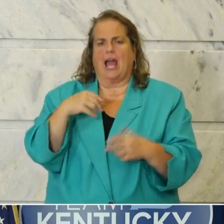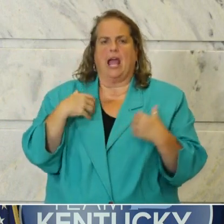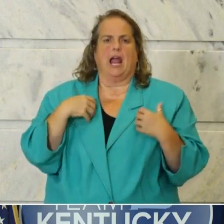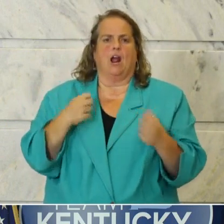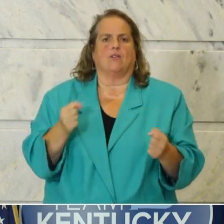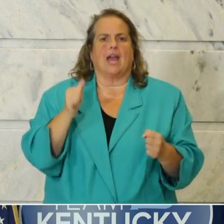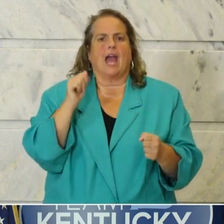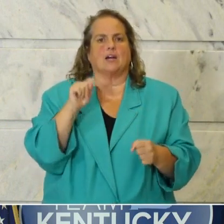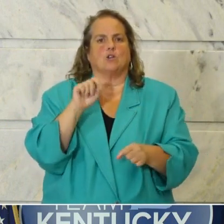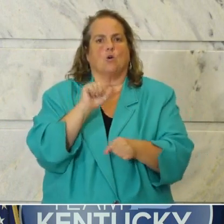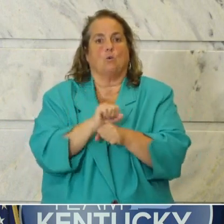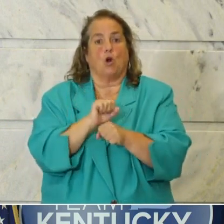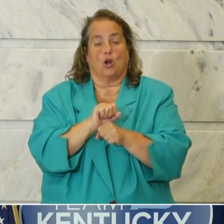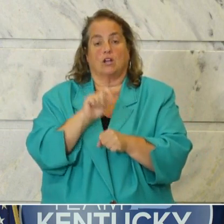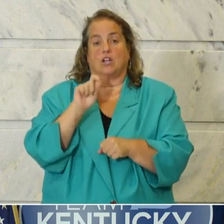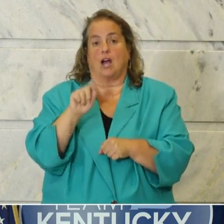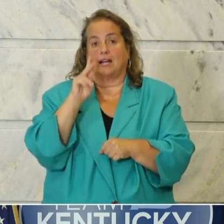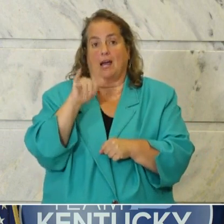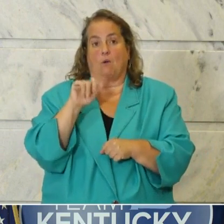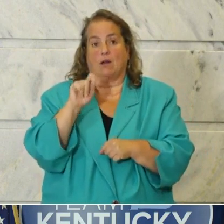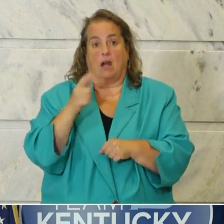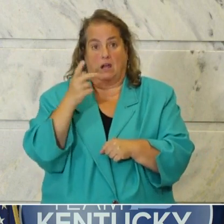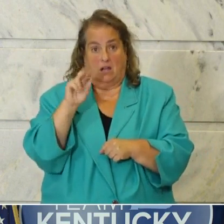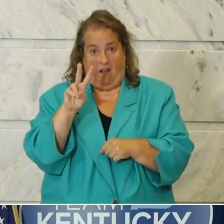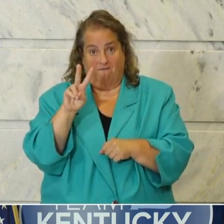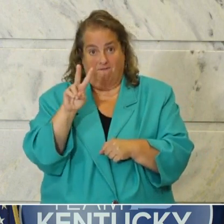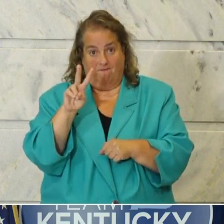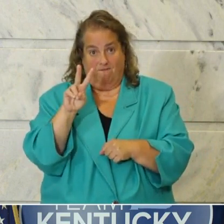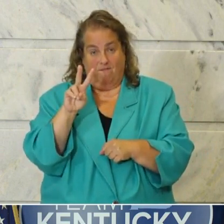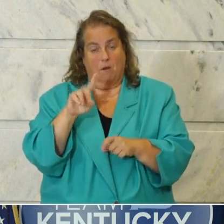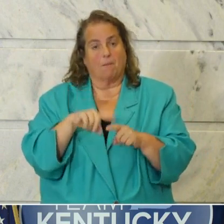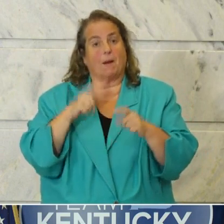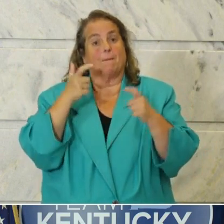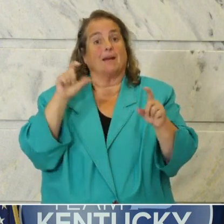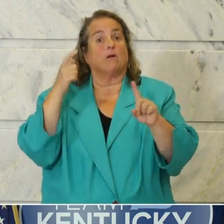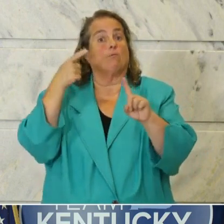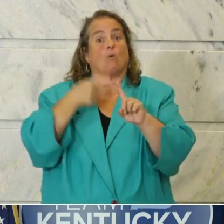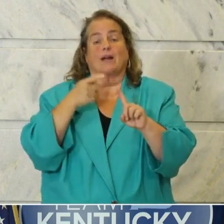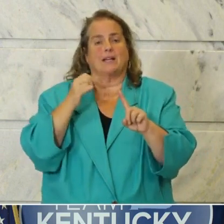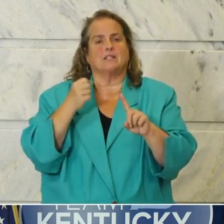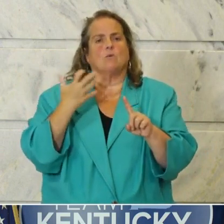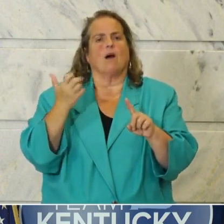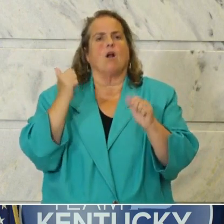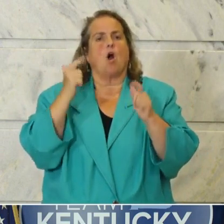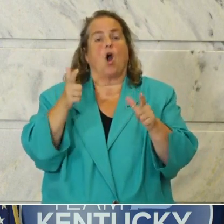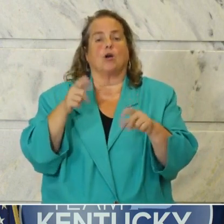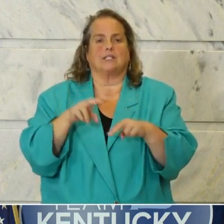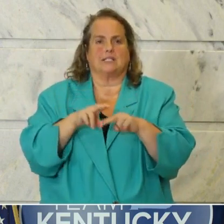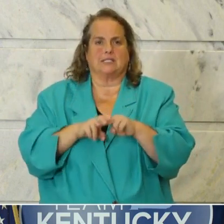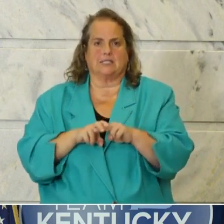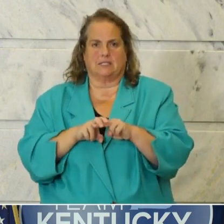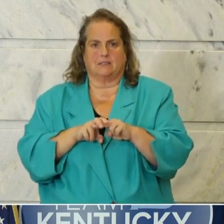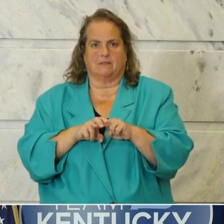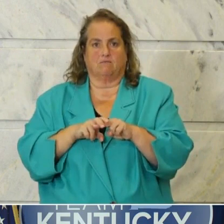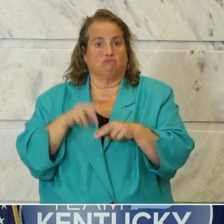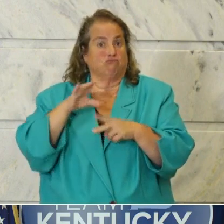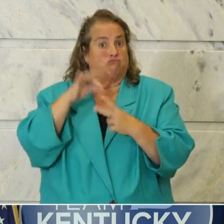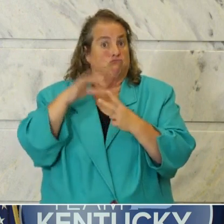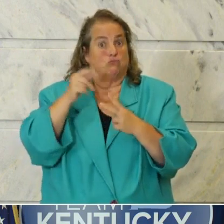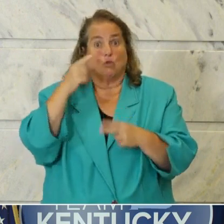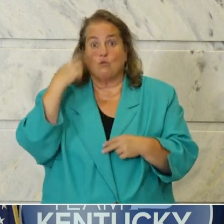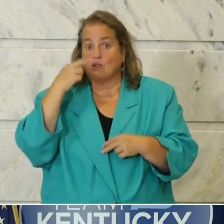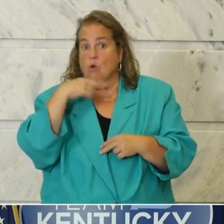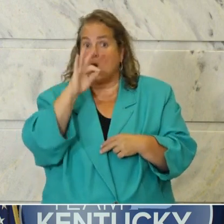which is healthyatwork.ky.gov. But some of the big points are, we want everyone to stay seated, whether in a restaurant or a